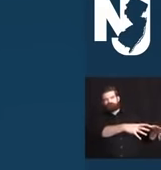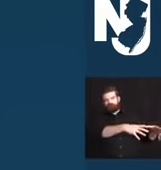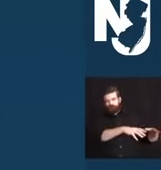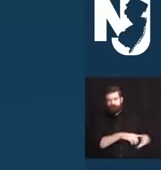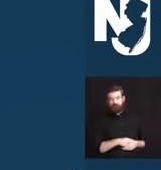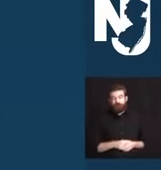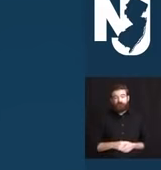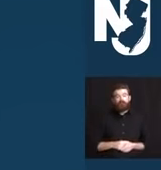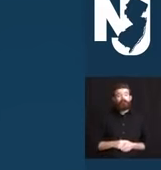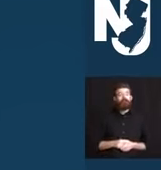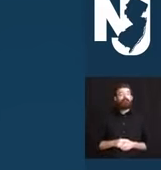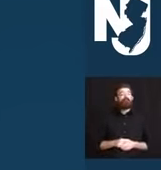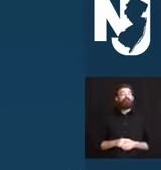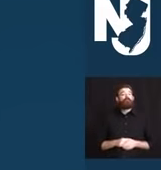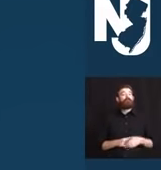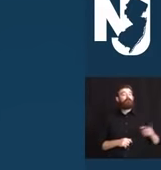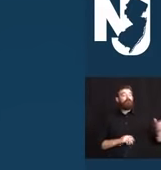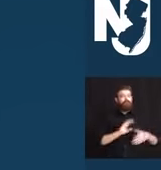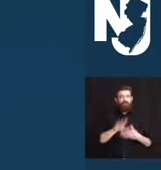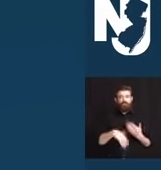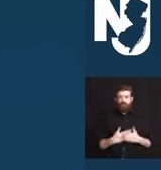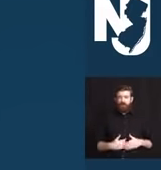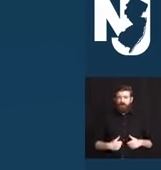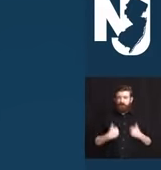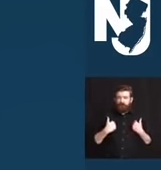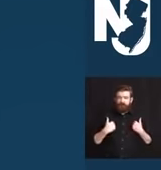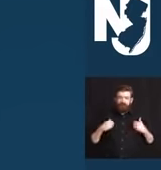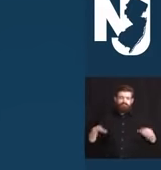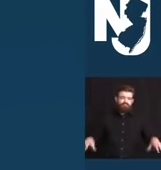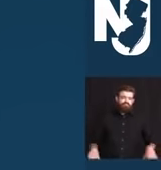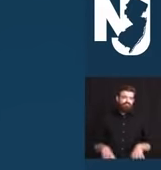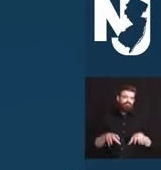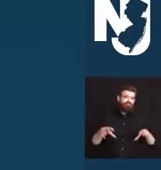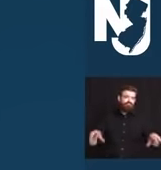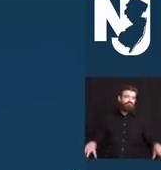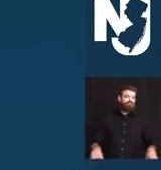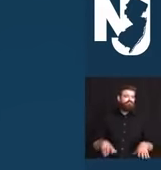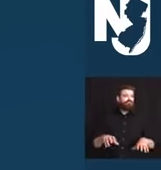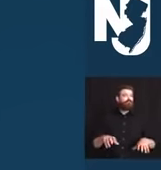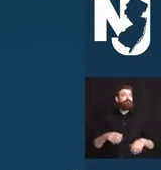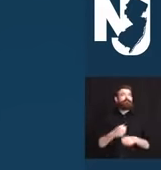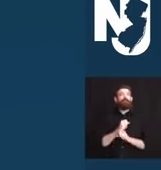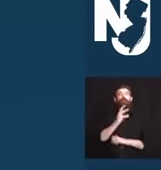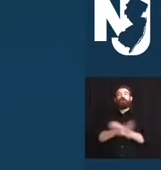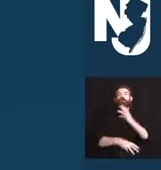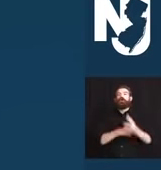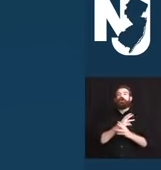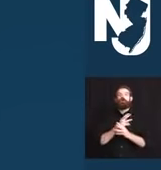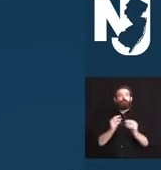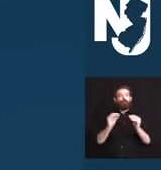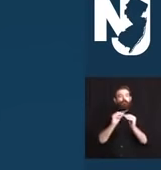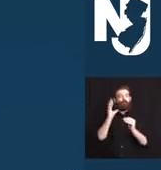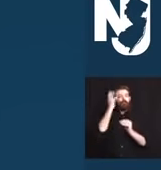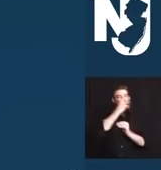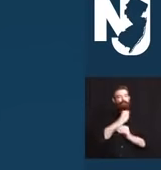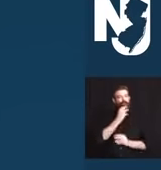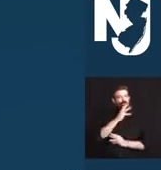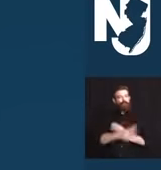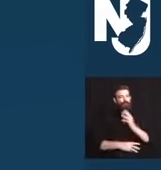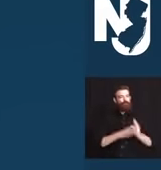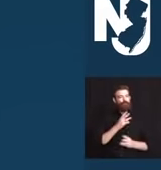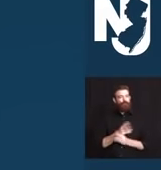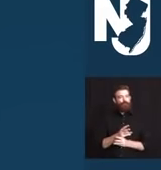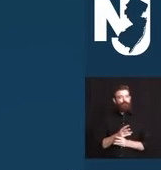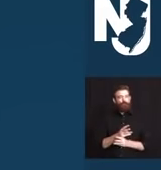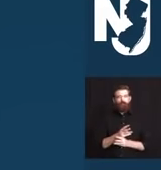world a beautiful place and giving us all a reason to slow down and to stop and enjoy nature. We thank her for sharing her